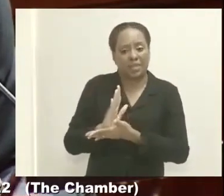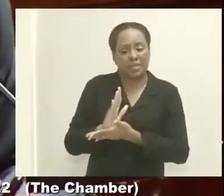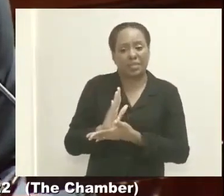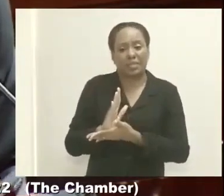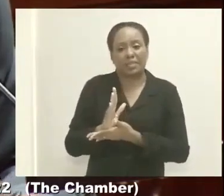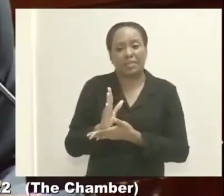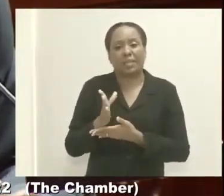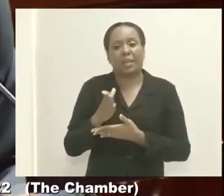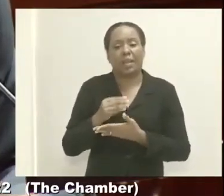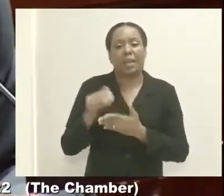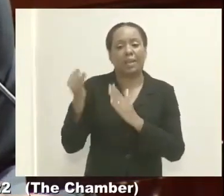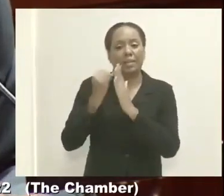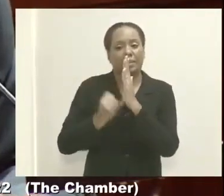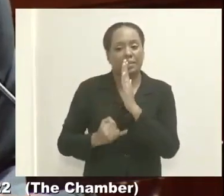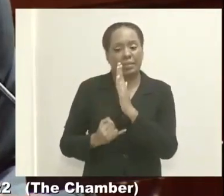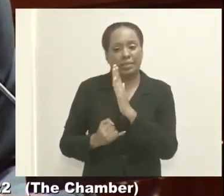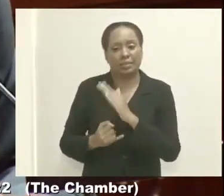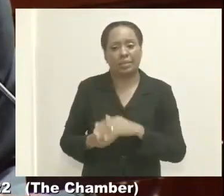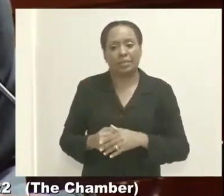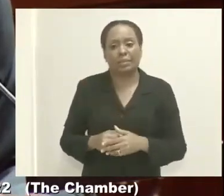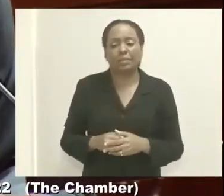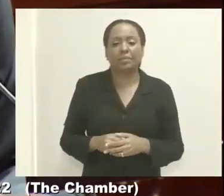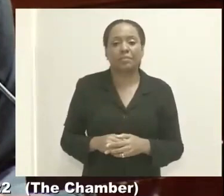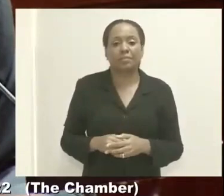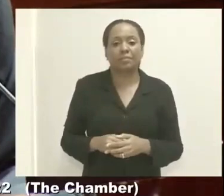and industrial designs.